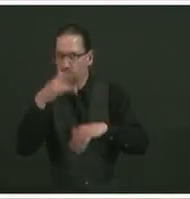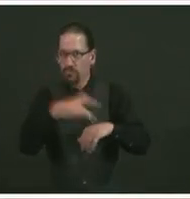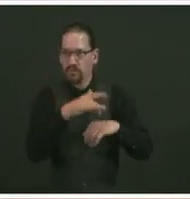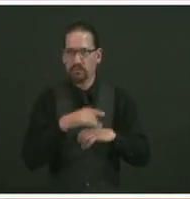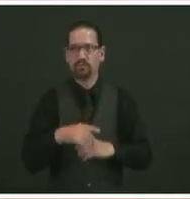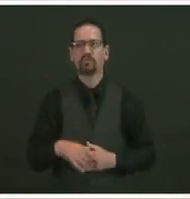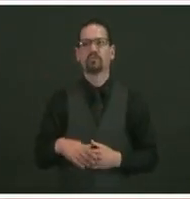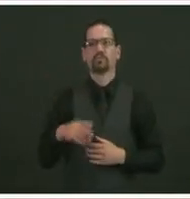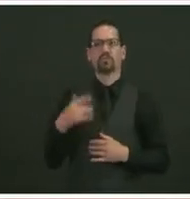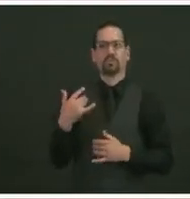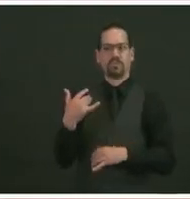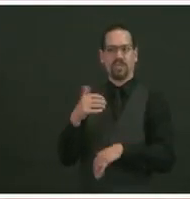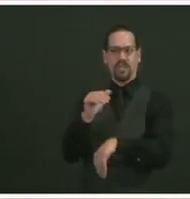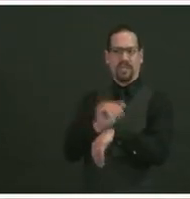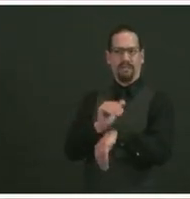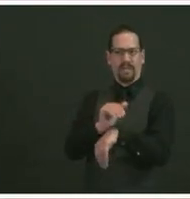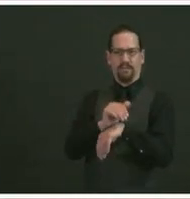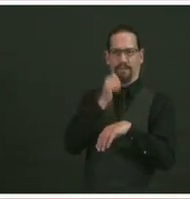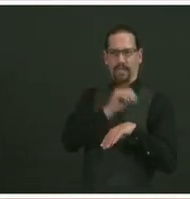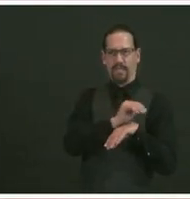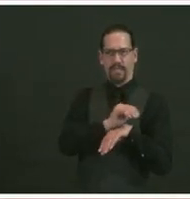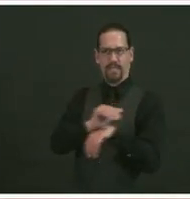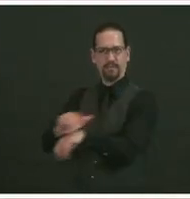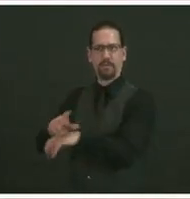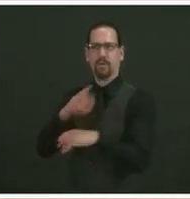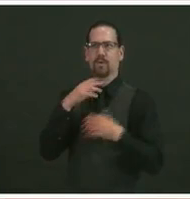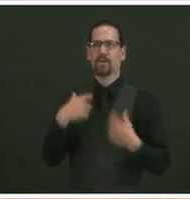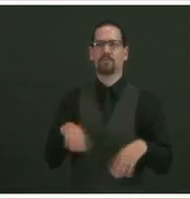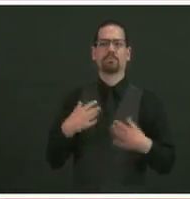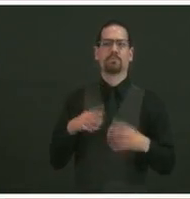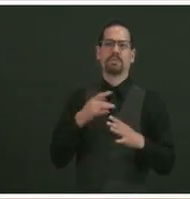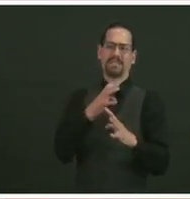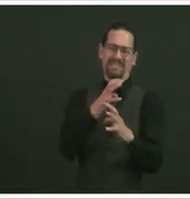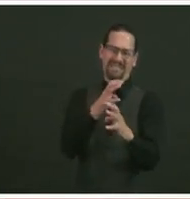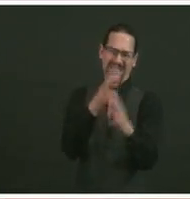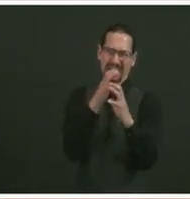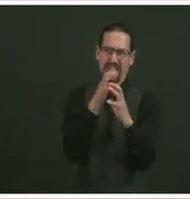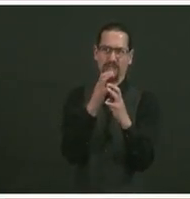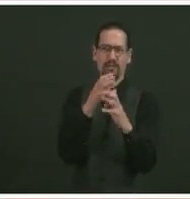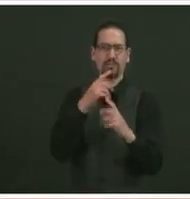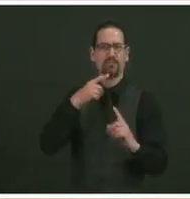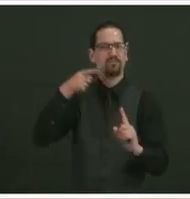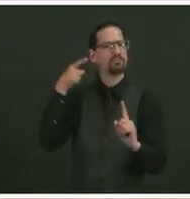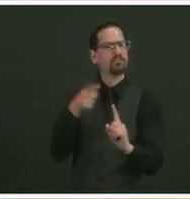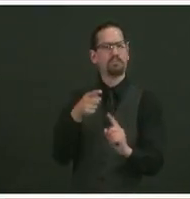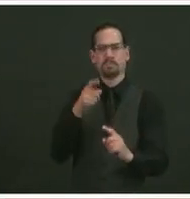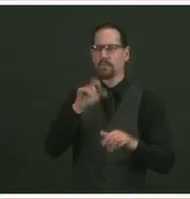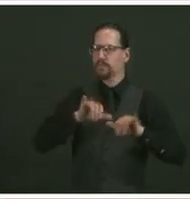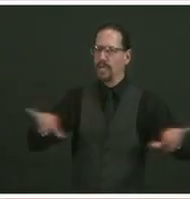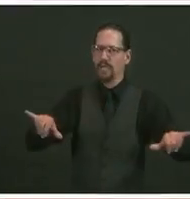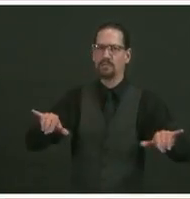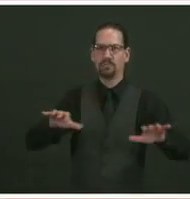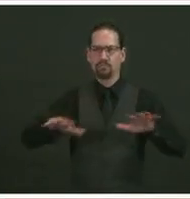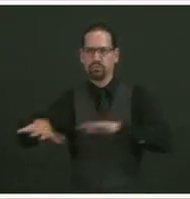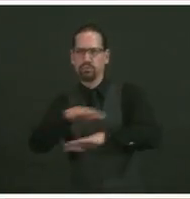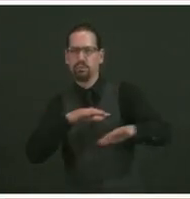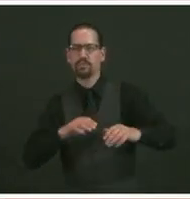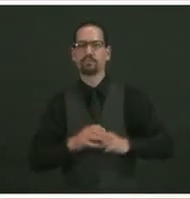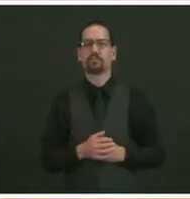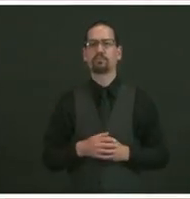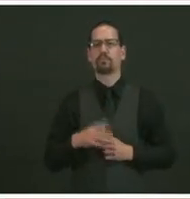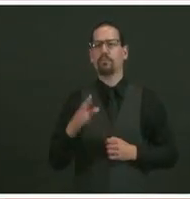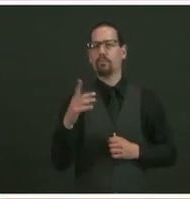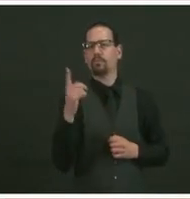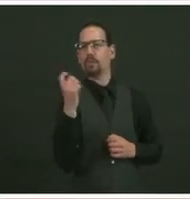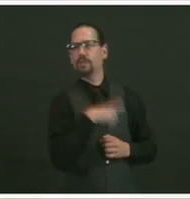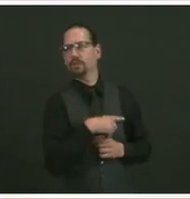do everything we need to do, 24-hour surveillance, to be very vigilant. Last question. just going to ask about some of the frustration that